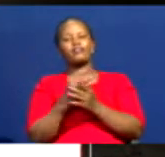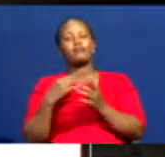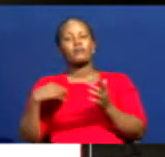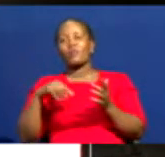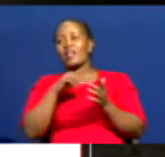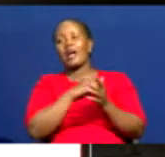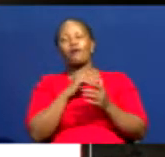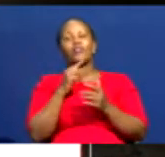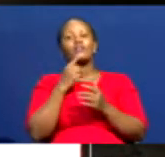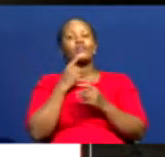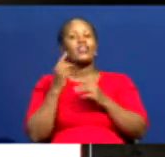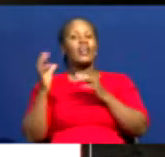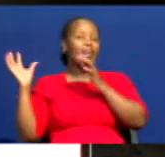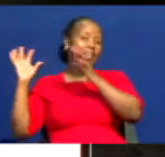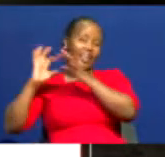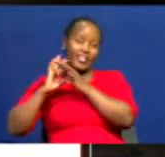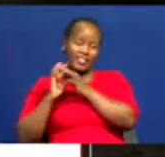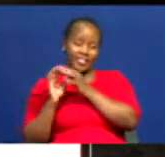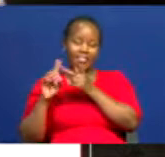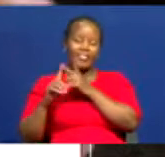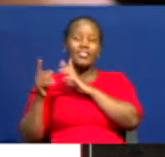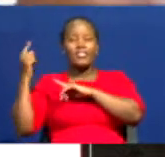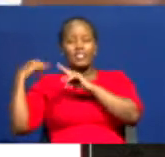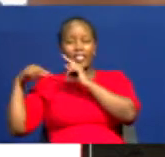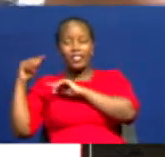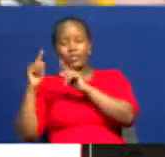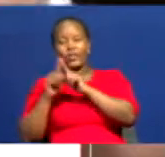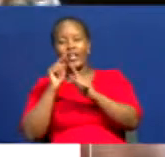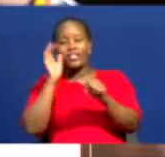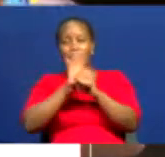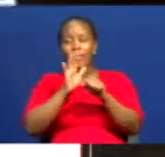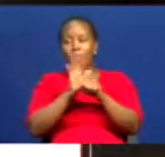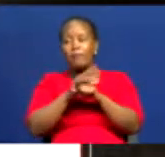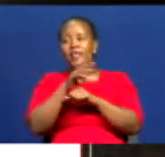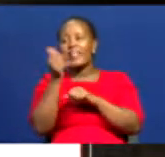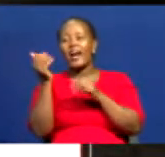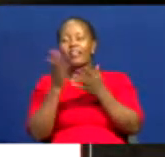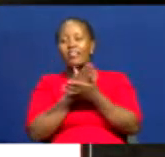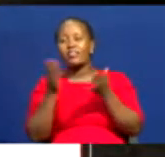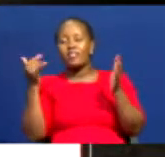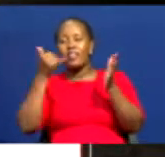culture, our traditions, and many other things, even our own regalia